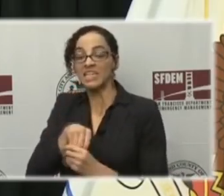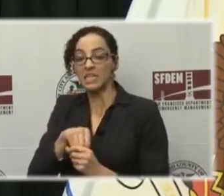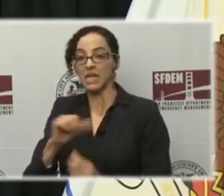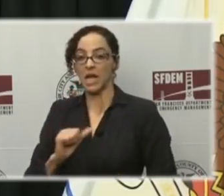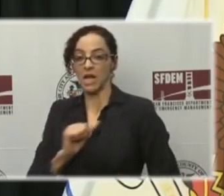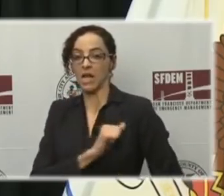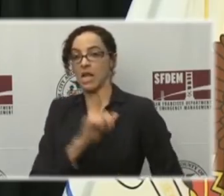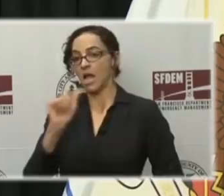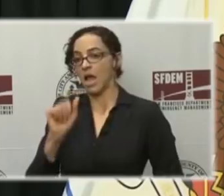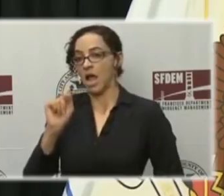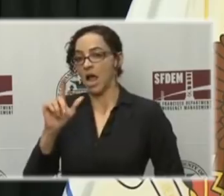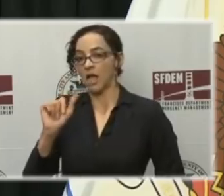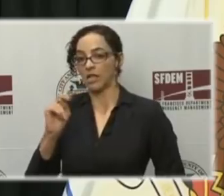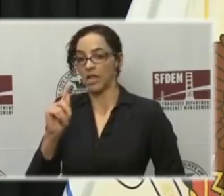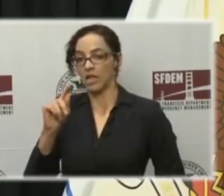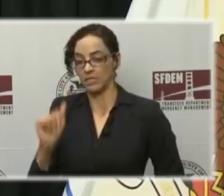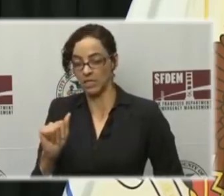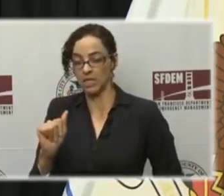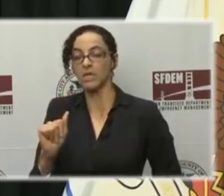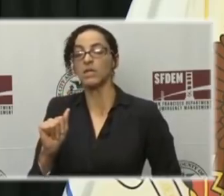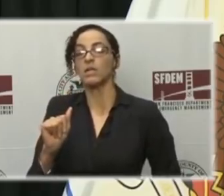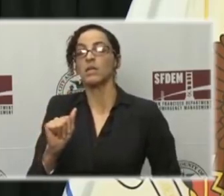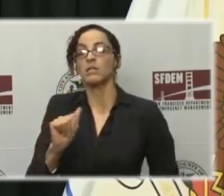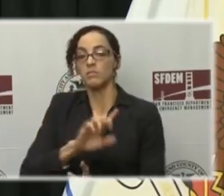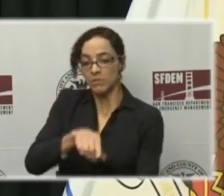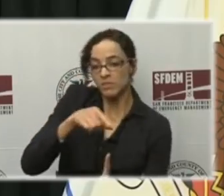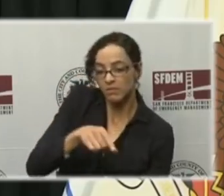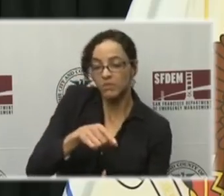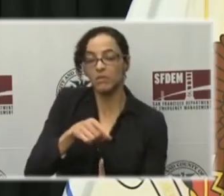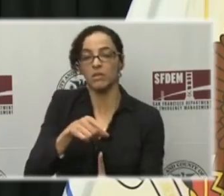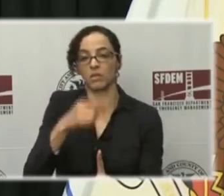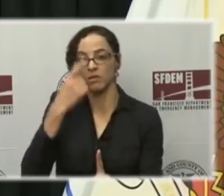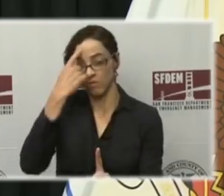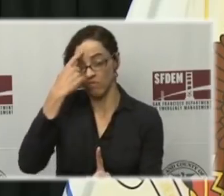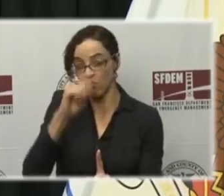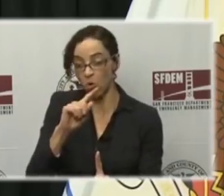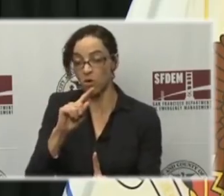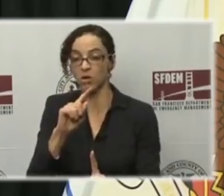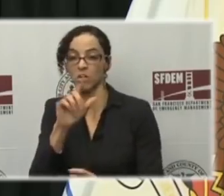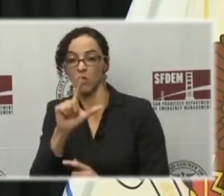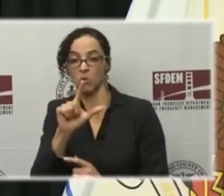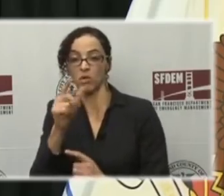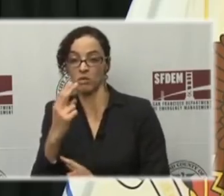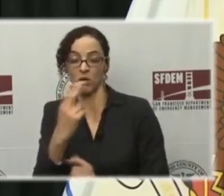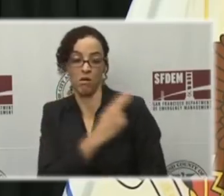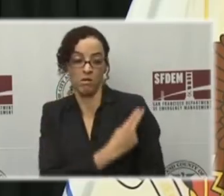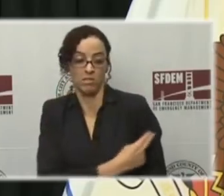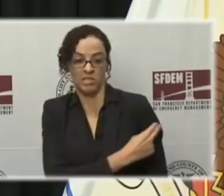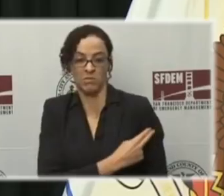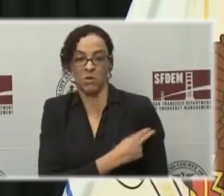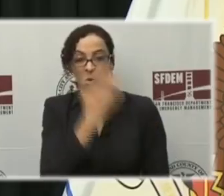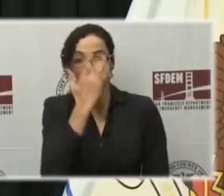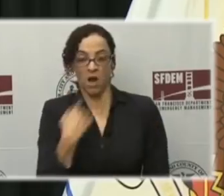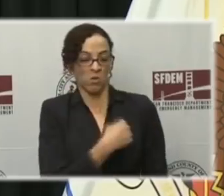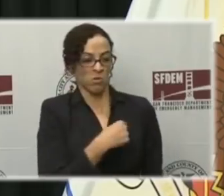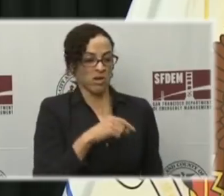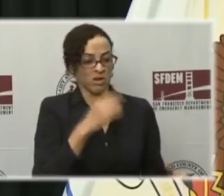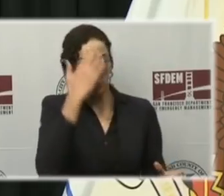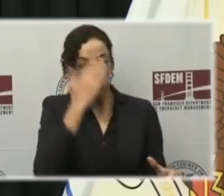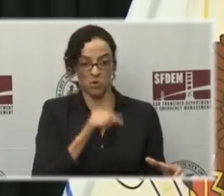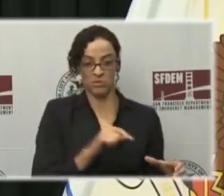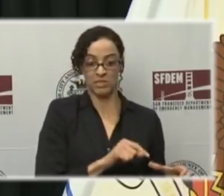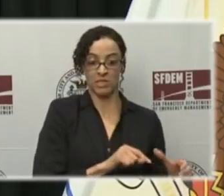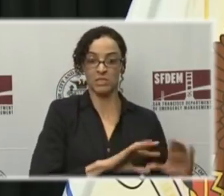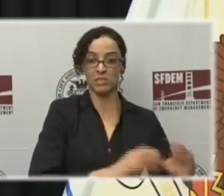Honda, because we know that, again, this is a very vulnerable population. More testing needs to be